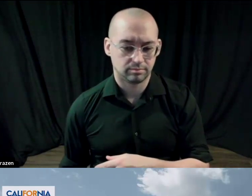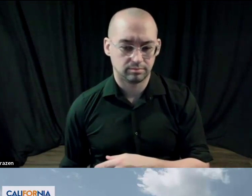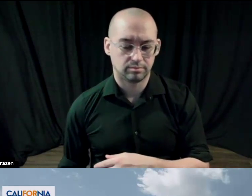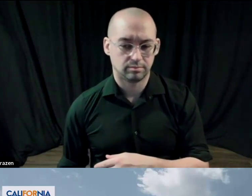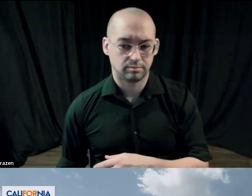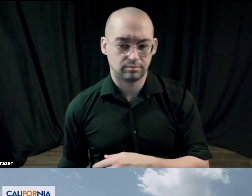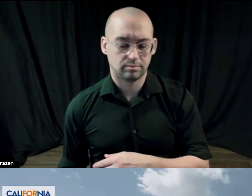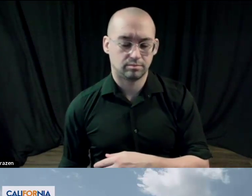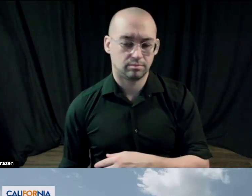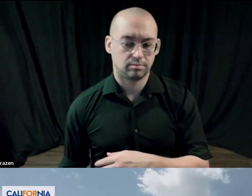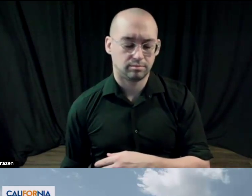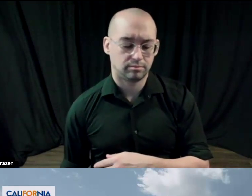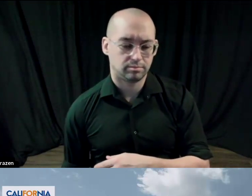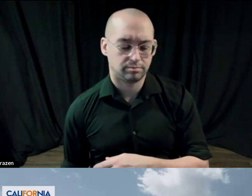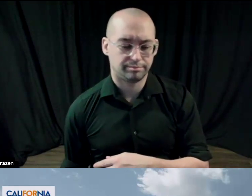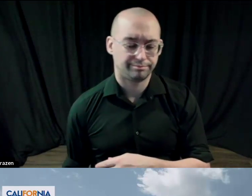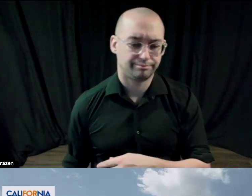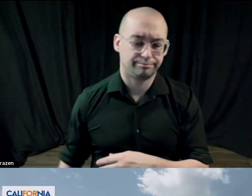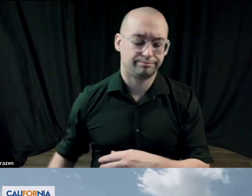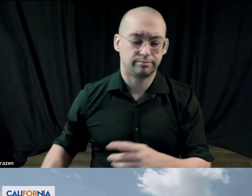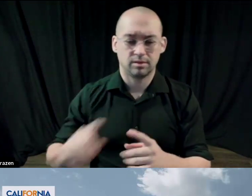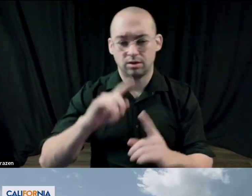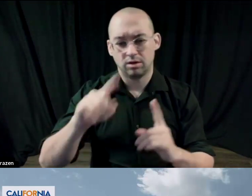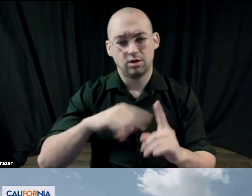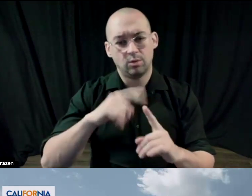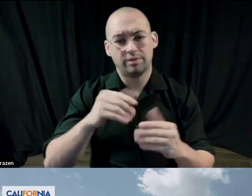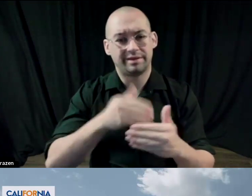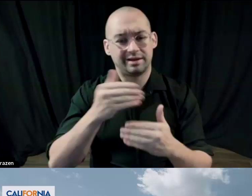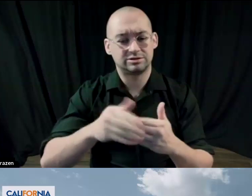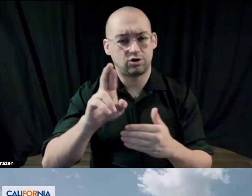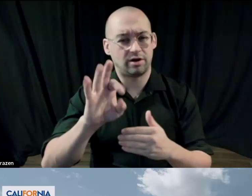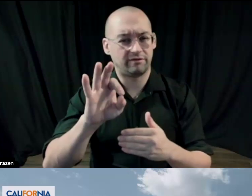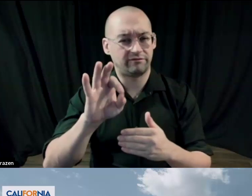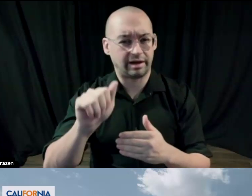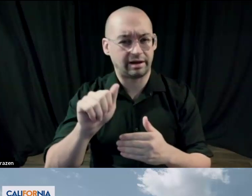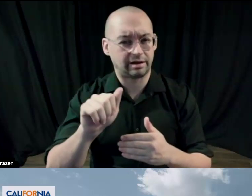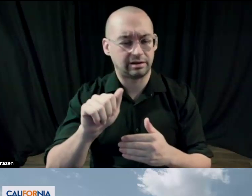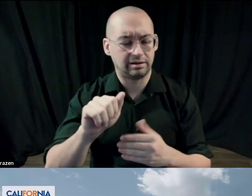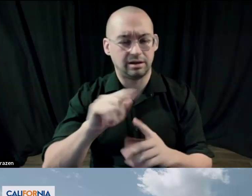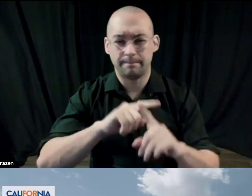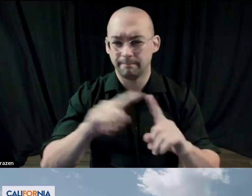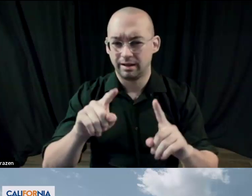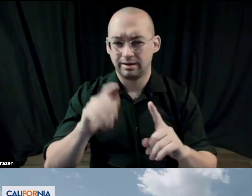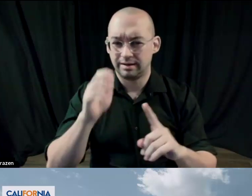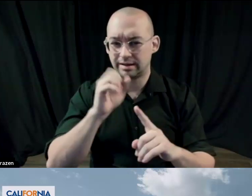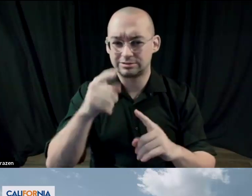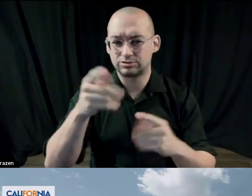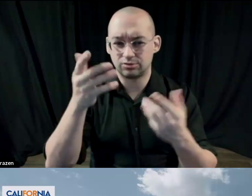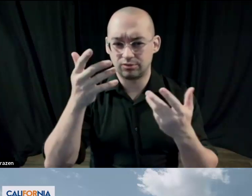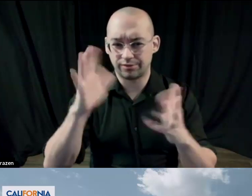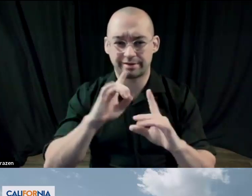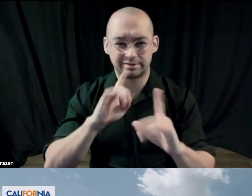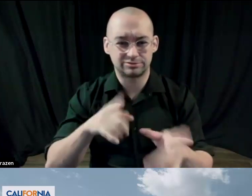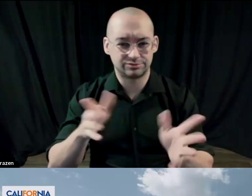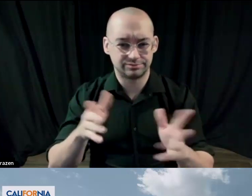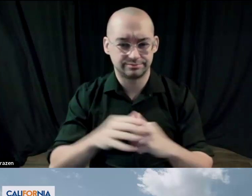There's a question regarding when the next RFA will be, but I believe you just answered the question when the first RFA will be released, so I'm not sure.